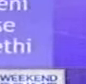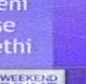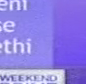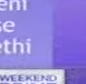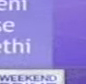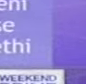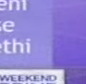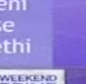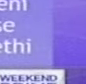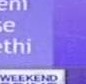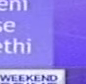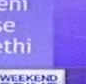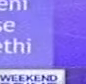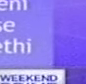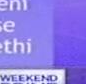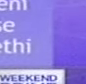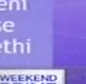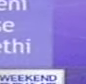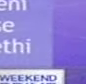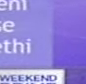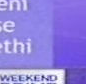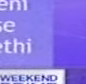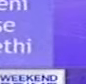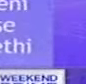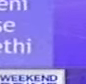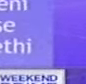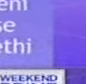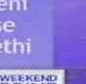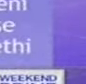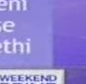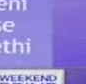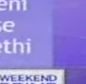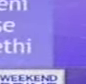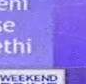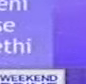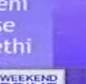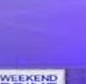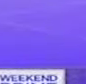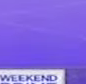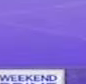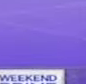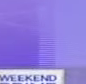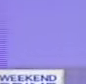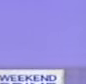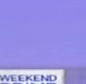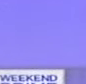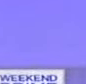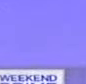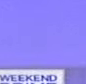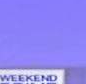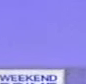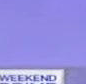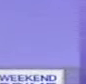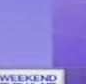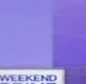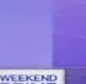National Drought Management Authority Board. Ndetei testified against Kathy in the high-profile case. TNA's Makueni Senate